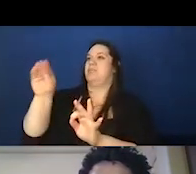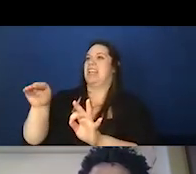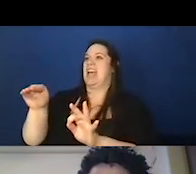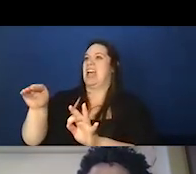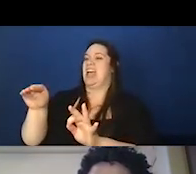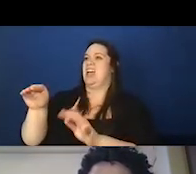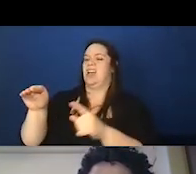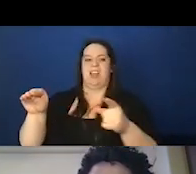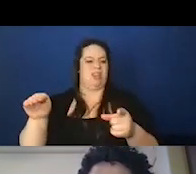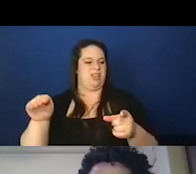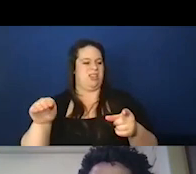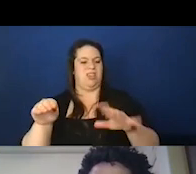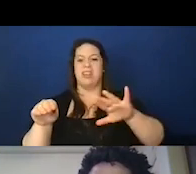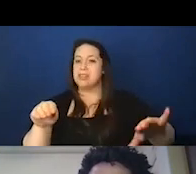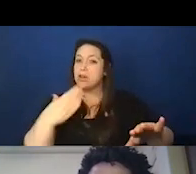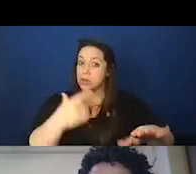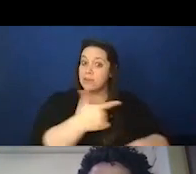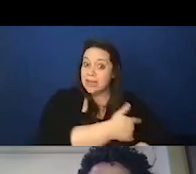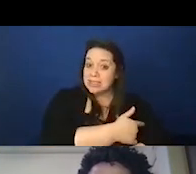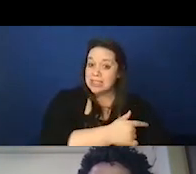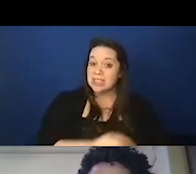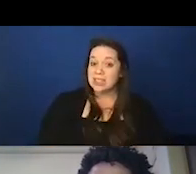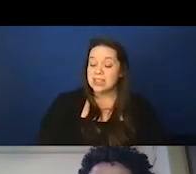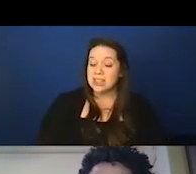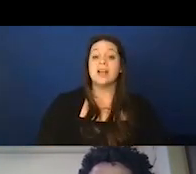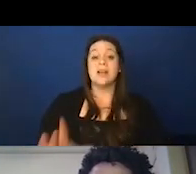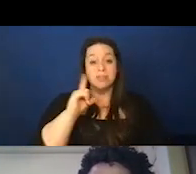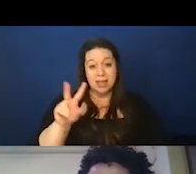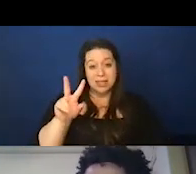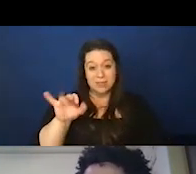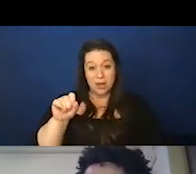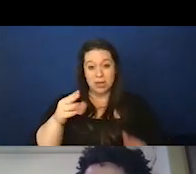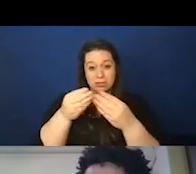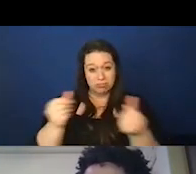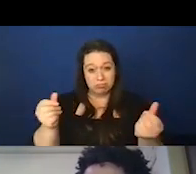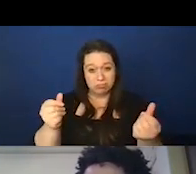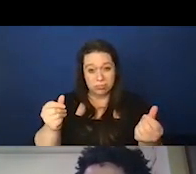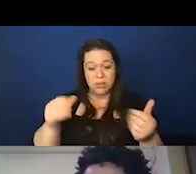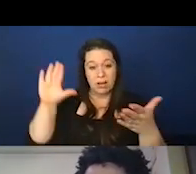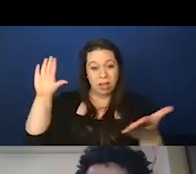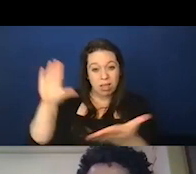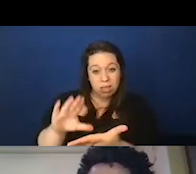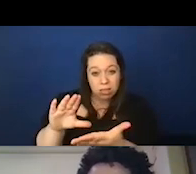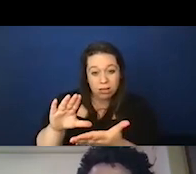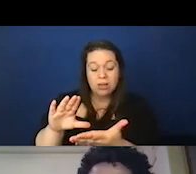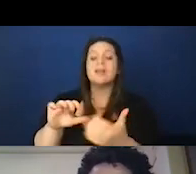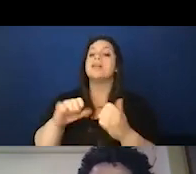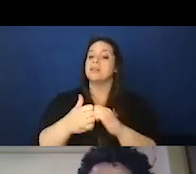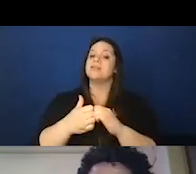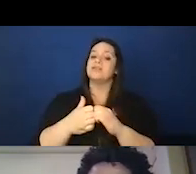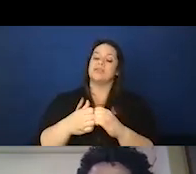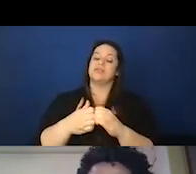only way we get this virus suppressed is to get as many arms vaccinated by whatever vaccine that FDA